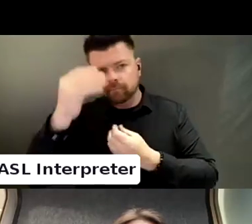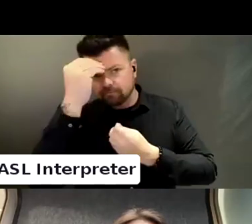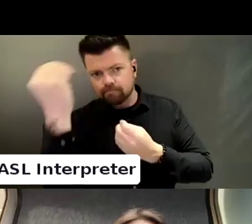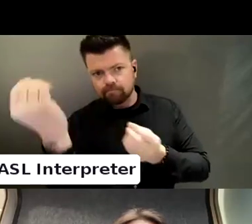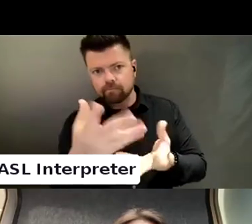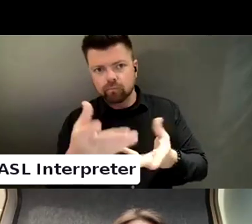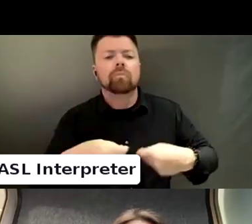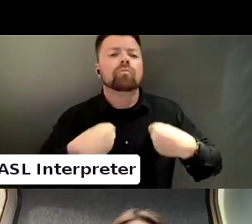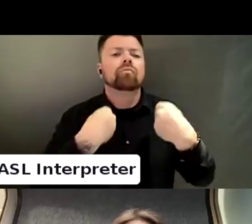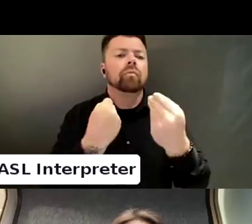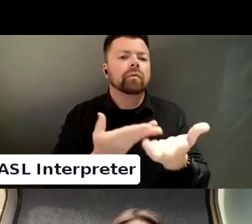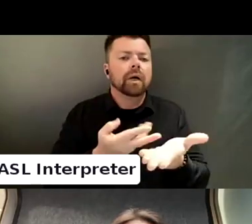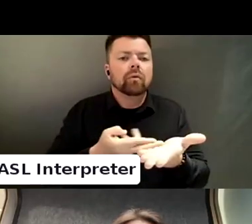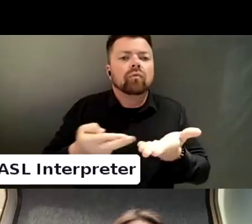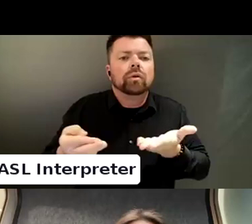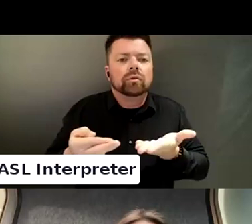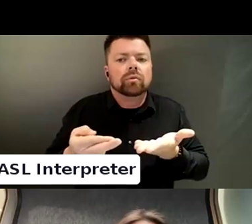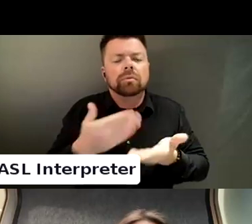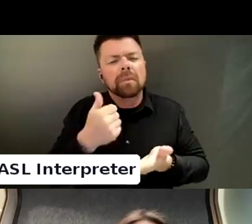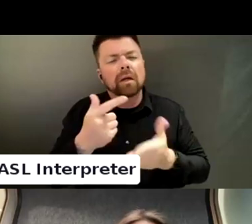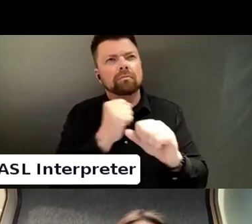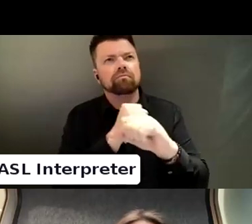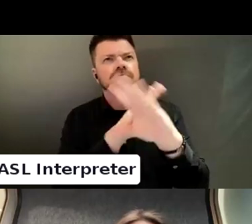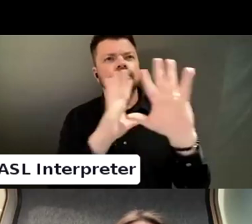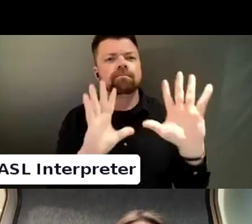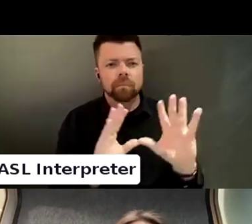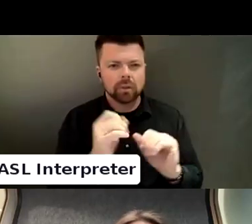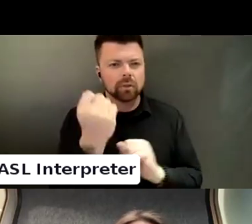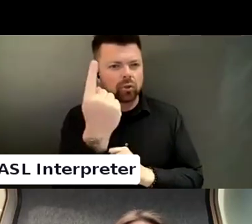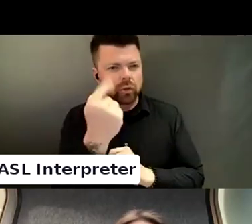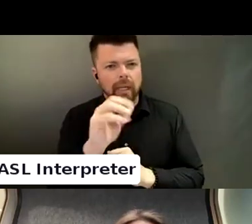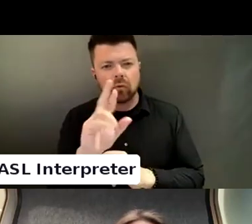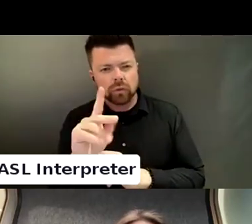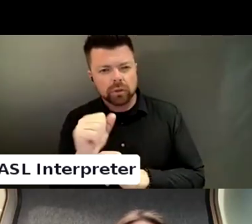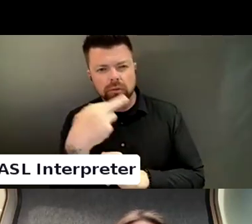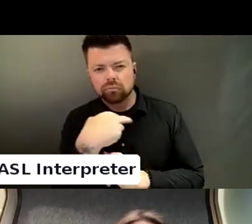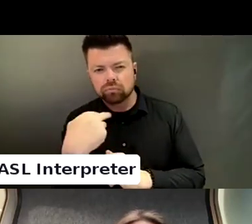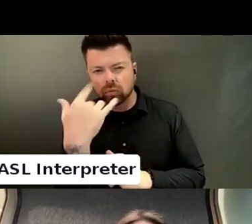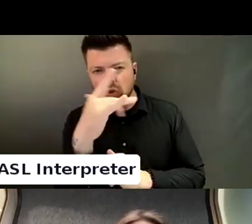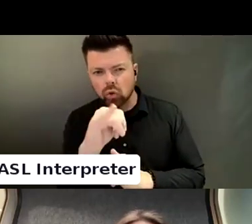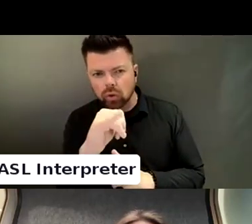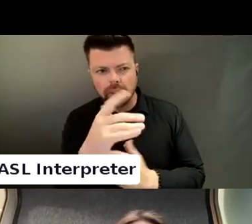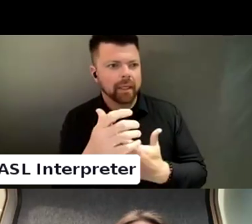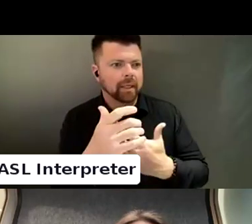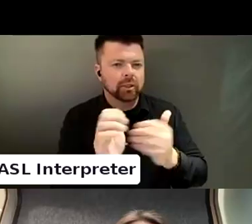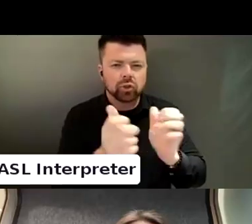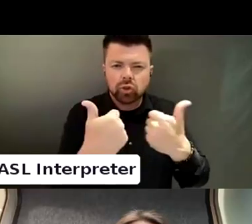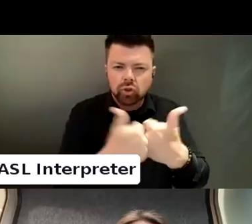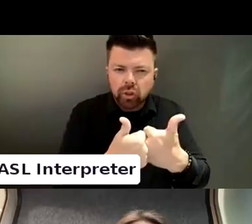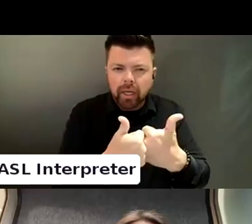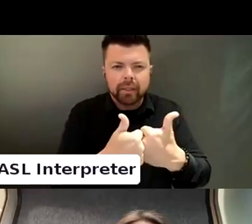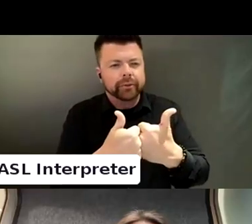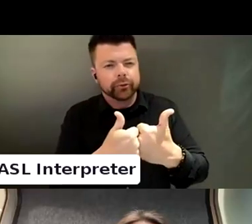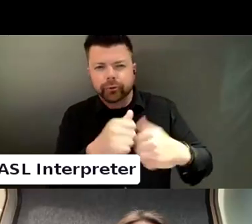really resources to be able to understand the risks of going into a trial, what might be required of you,